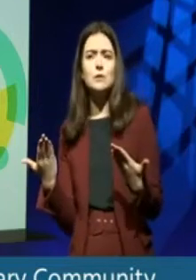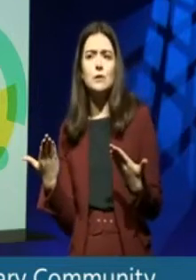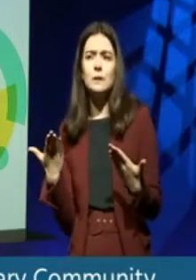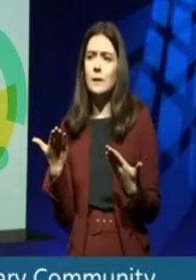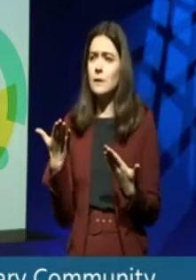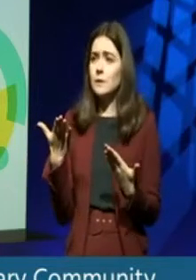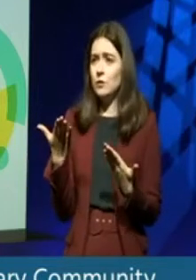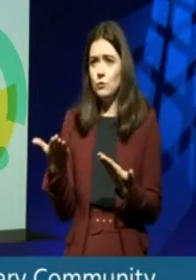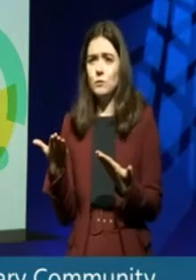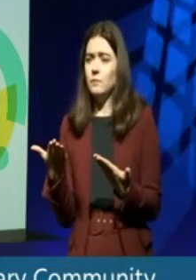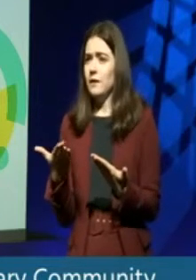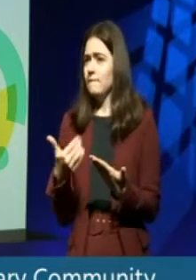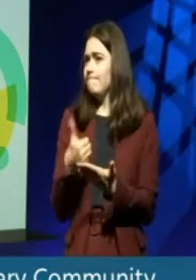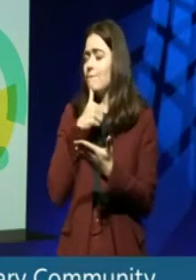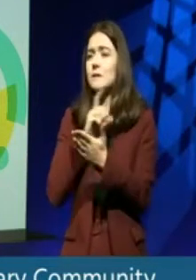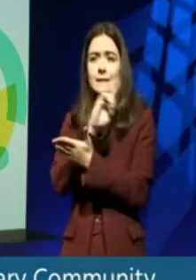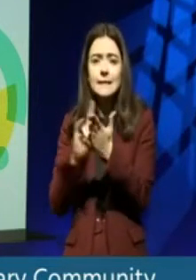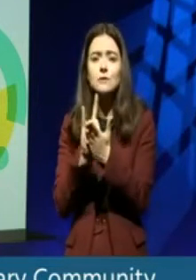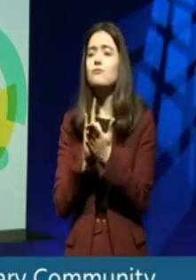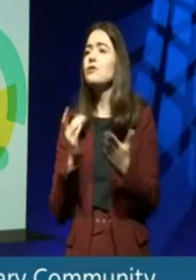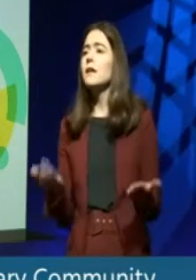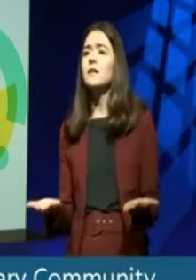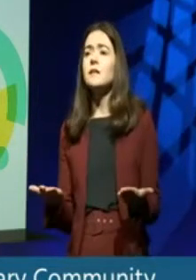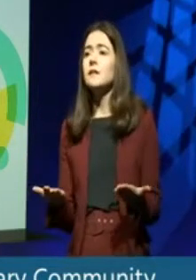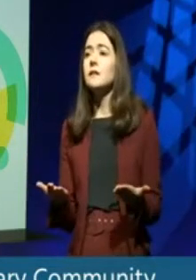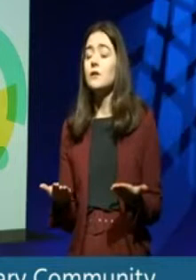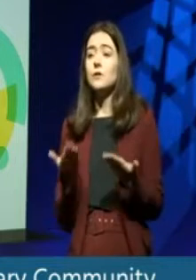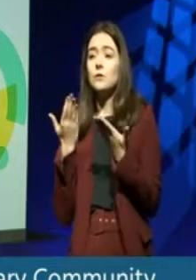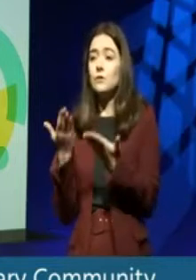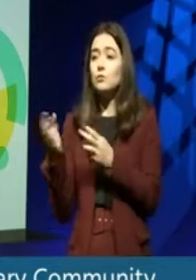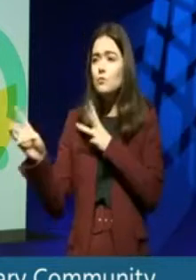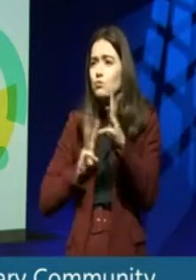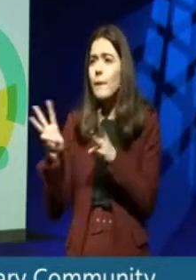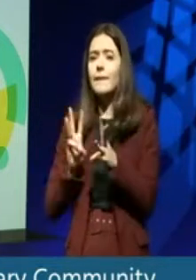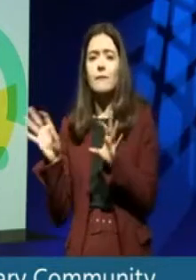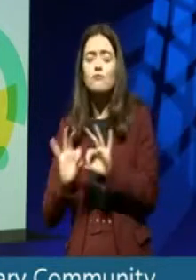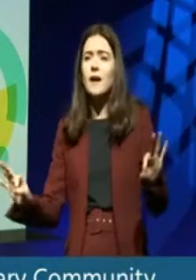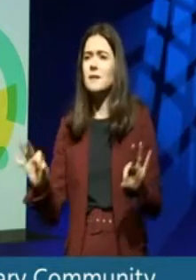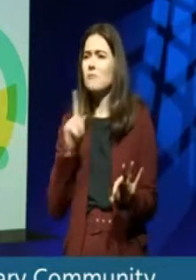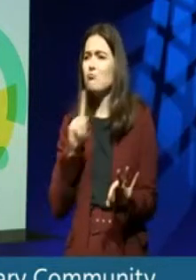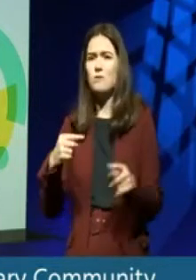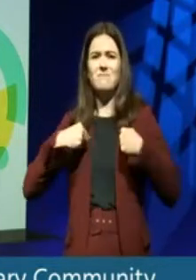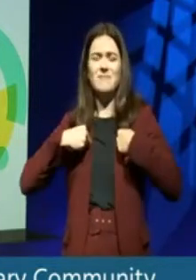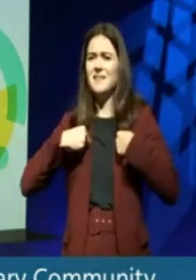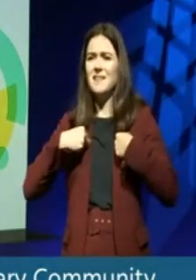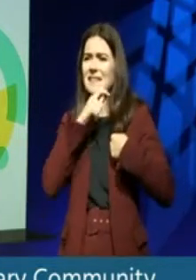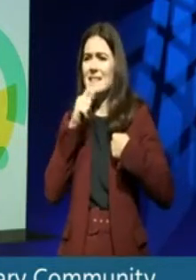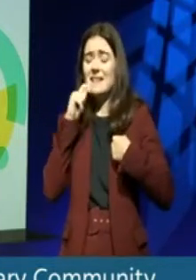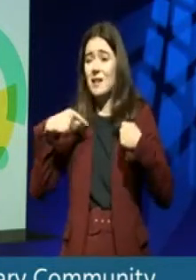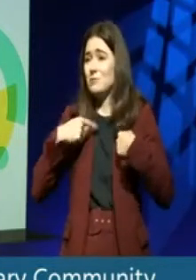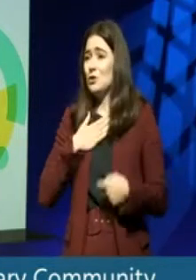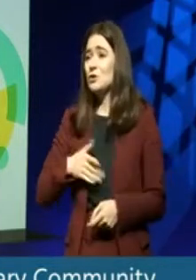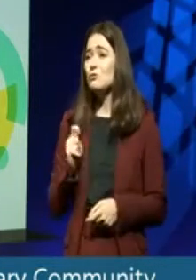you might make history, you know, you do good work on the ground. And I said, well, like, I'm just a traveller,